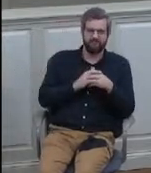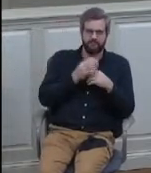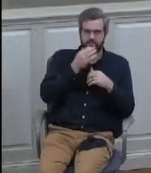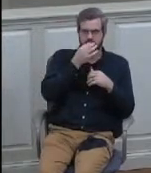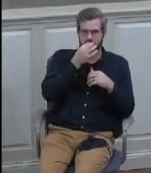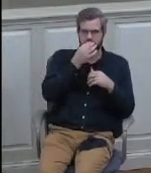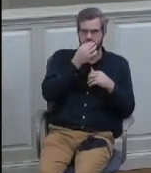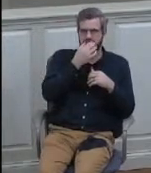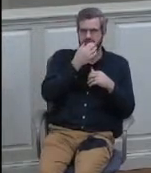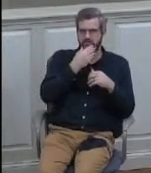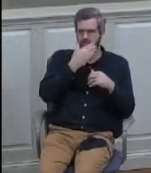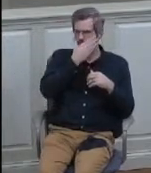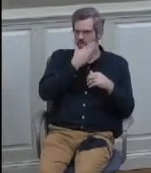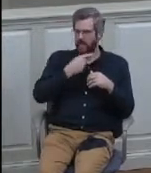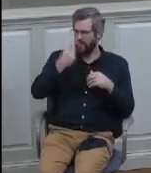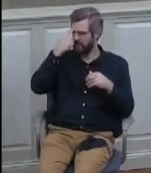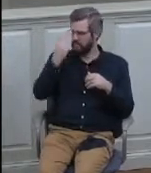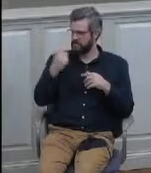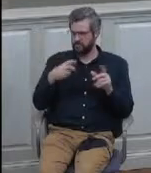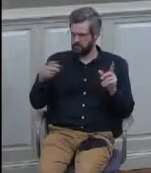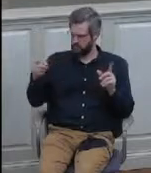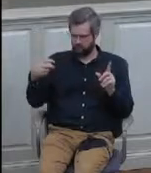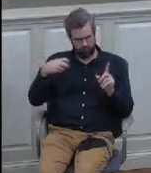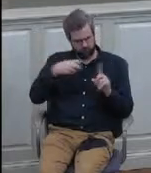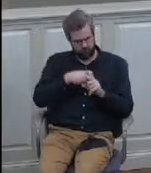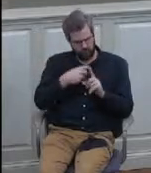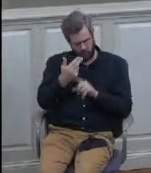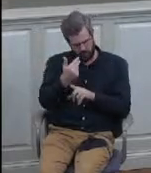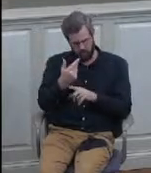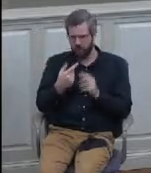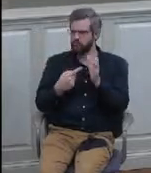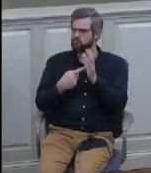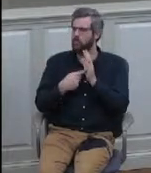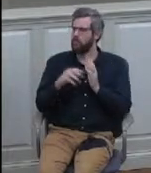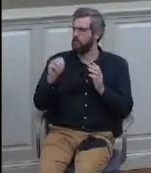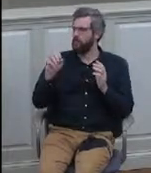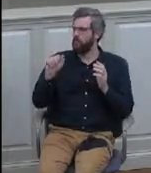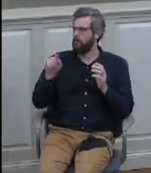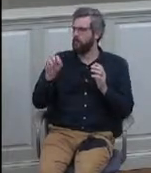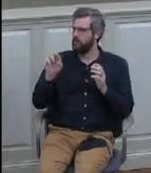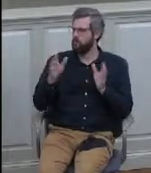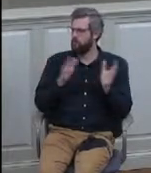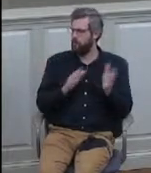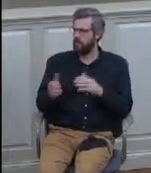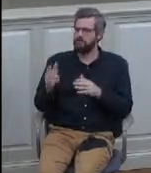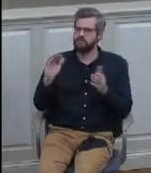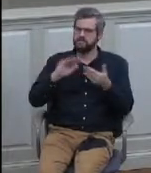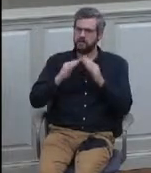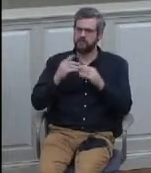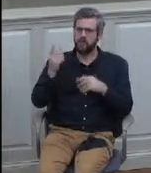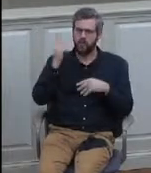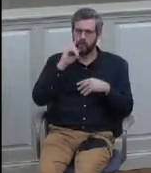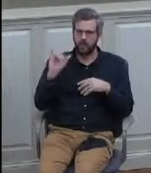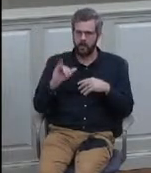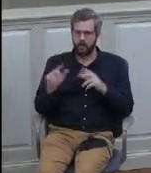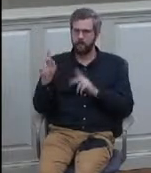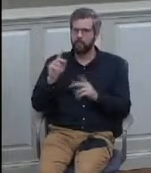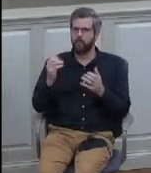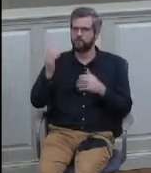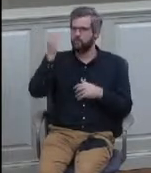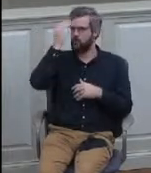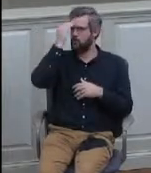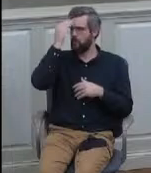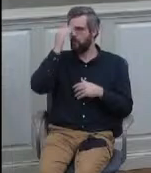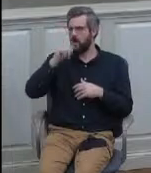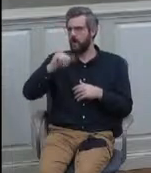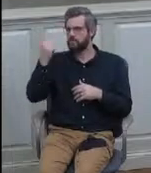approached about maybe doing a hotel said, well, I look at it, if you show me your master plan of what you're going to do with your downtown. Mm-hmm. So that's the kind of, you know, people, if